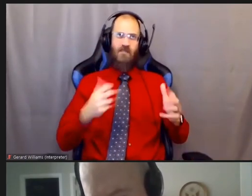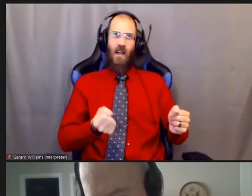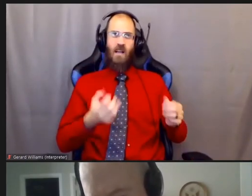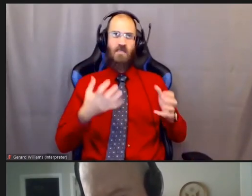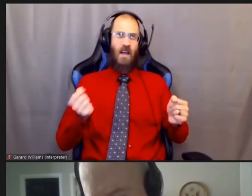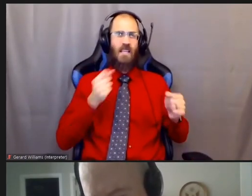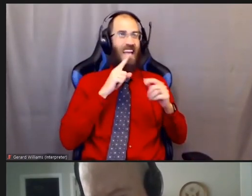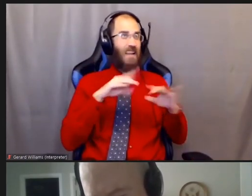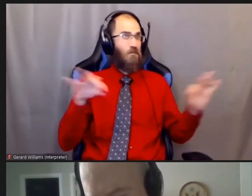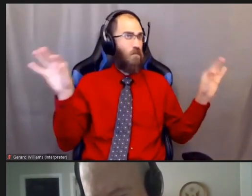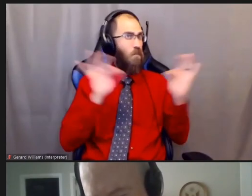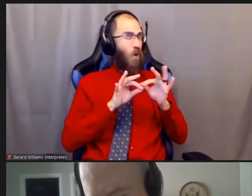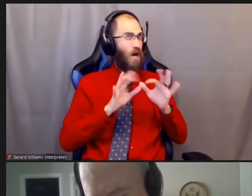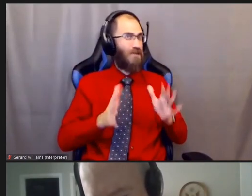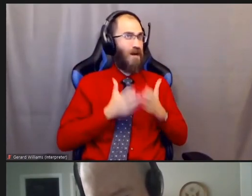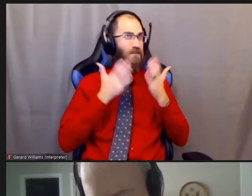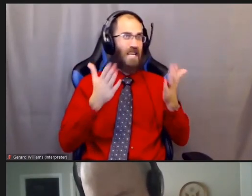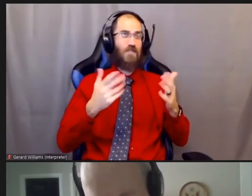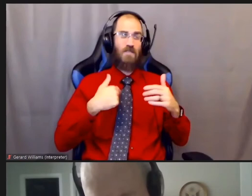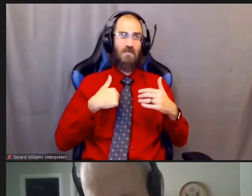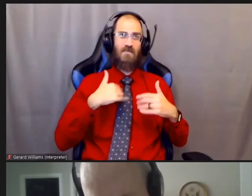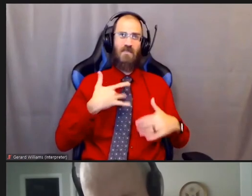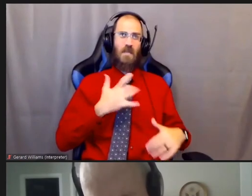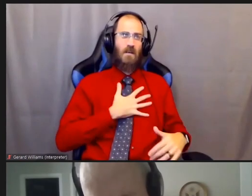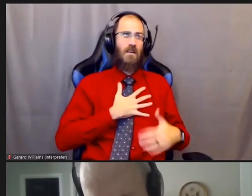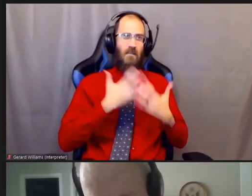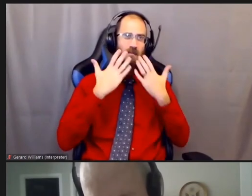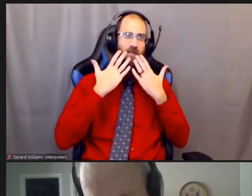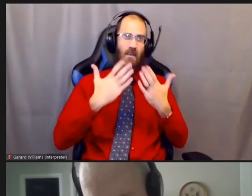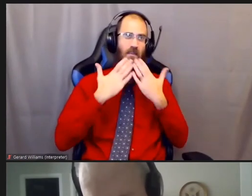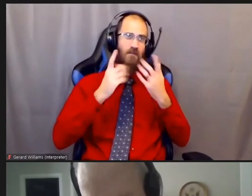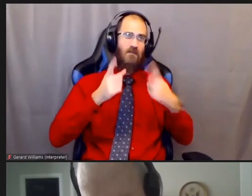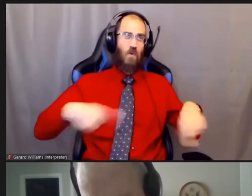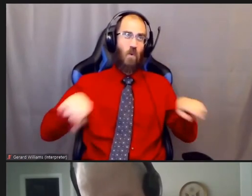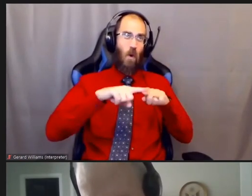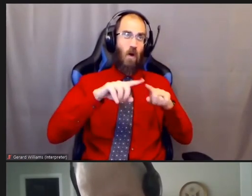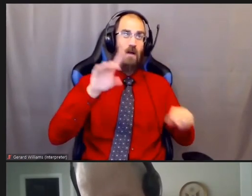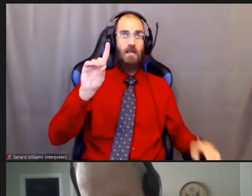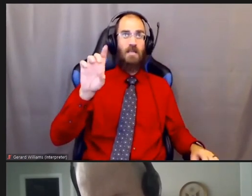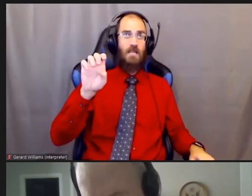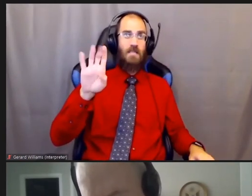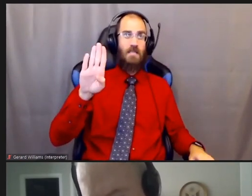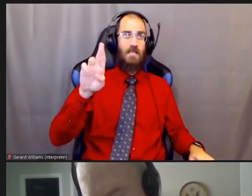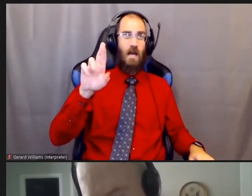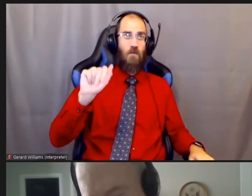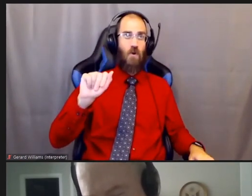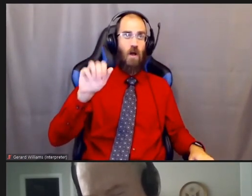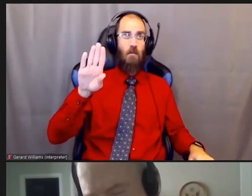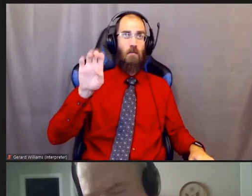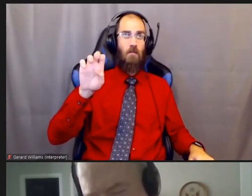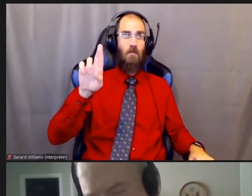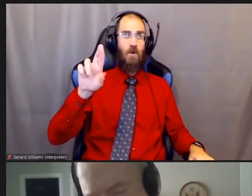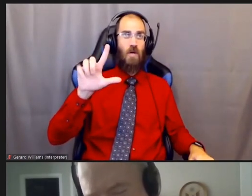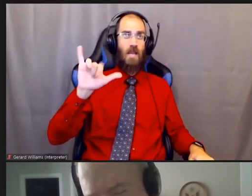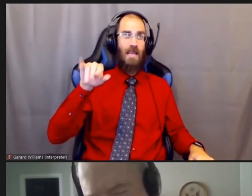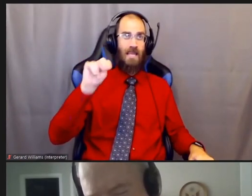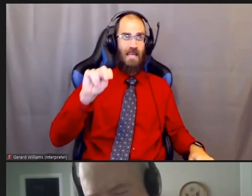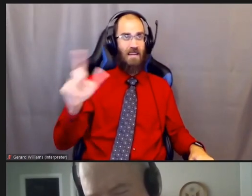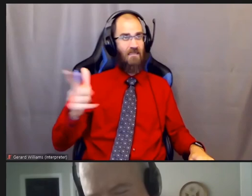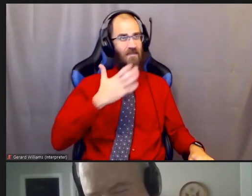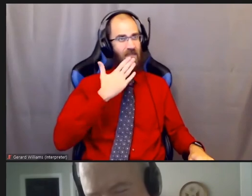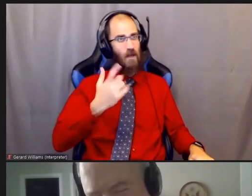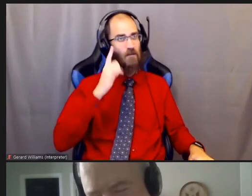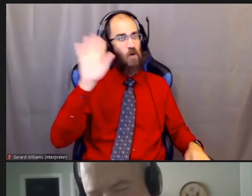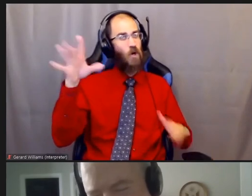recommendations. I'm really profoundly grateful to all of you. Deborah Berlin, I just want to say, thanks so much for your guidance